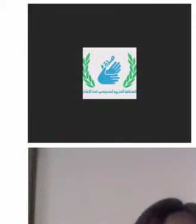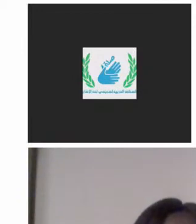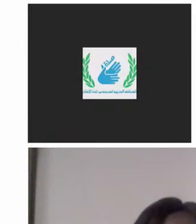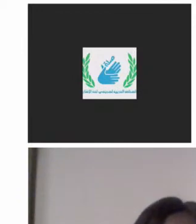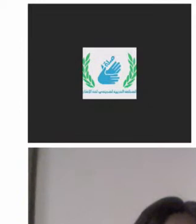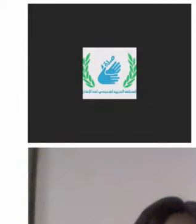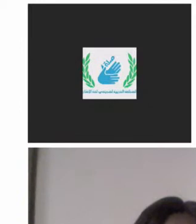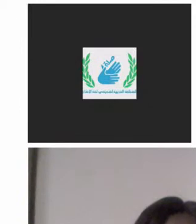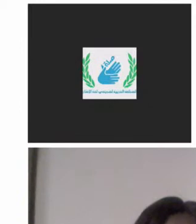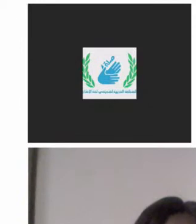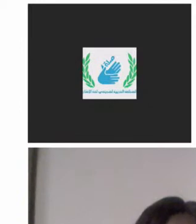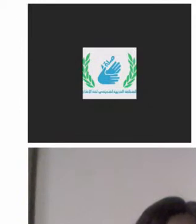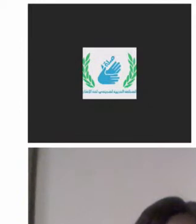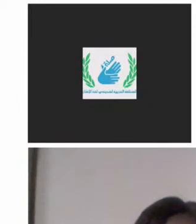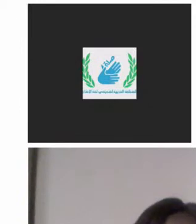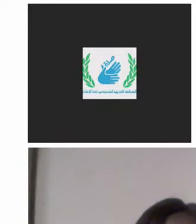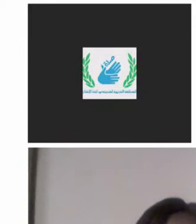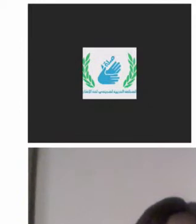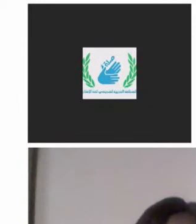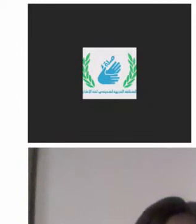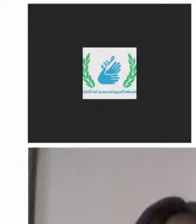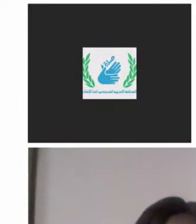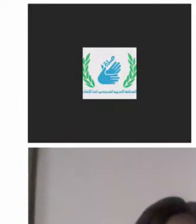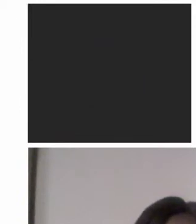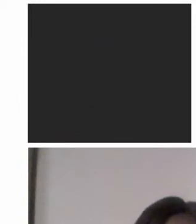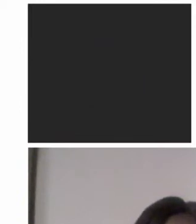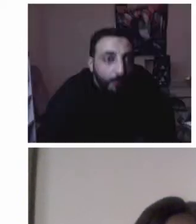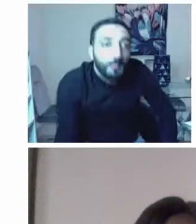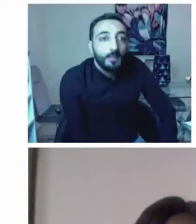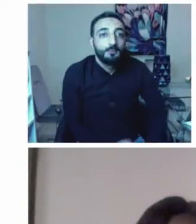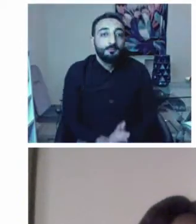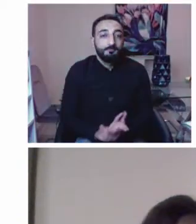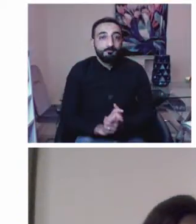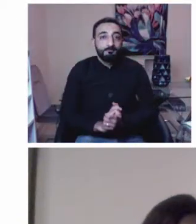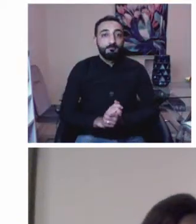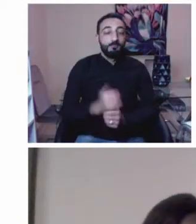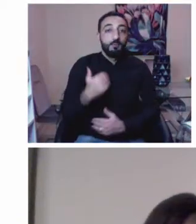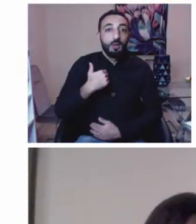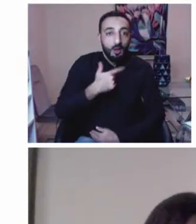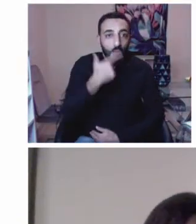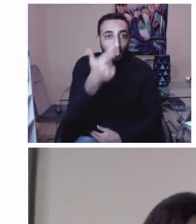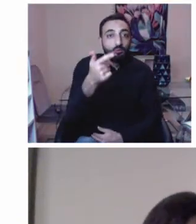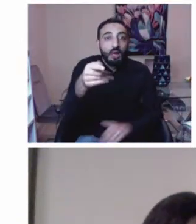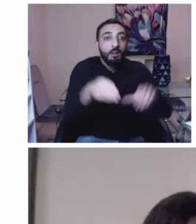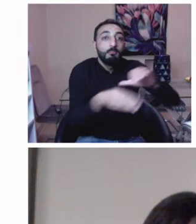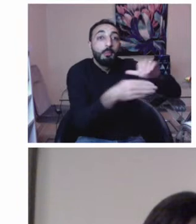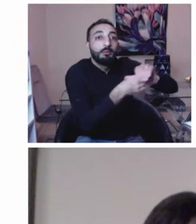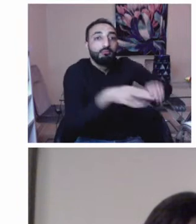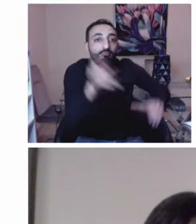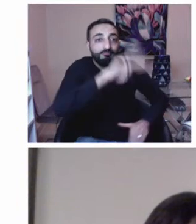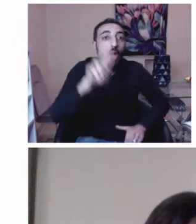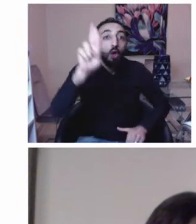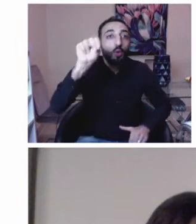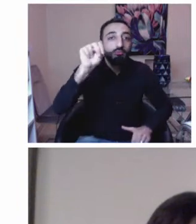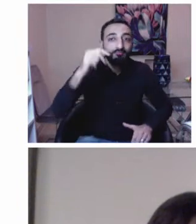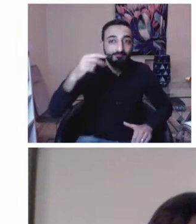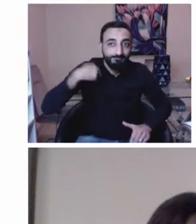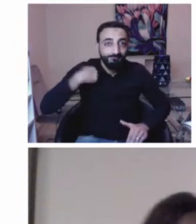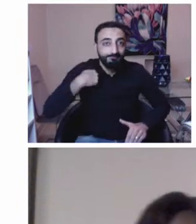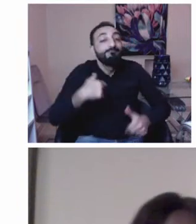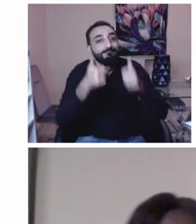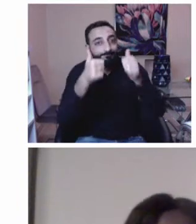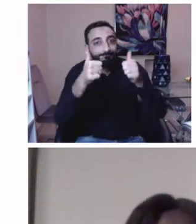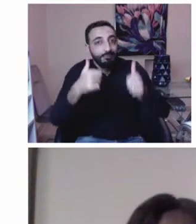that's quite good as a transition. So I'm very pleased to pass the word now to Christina